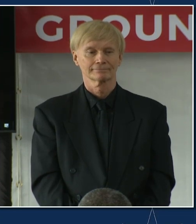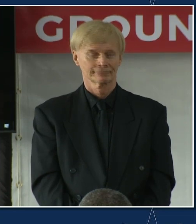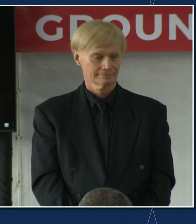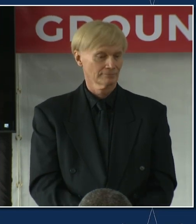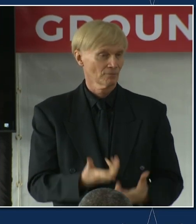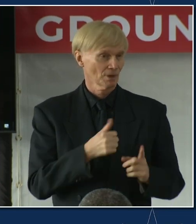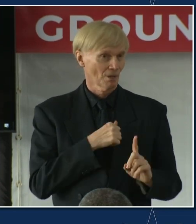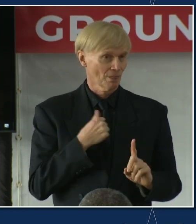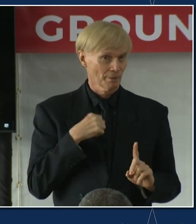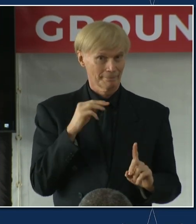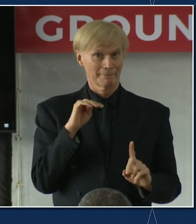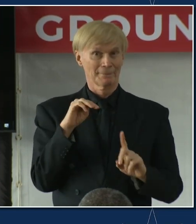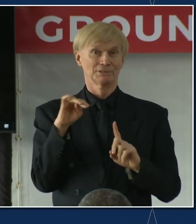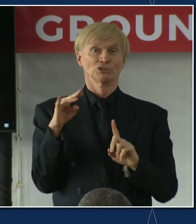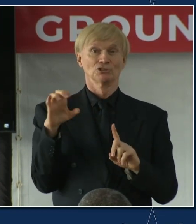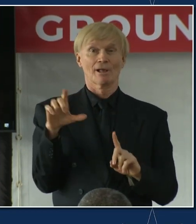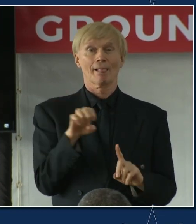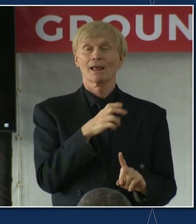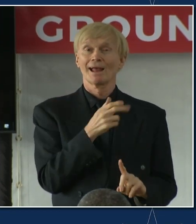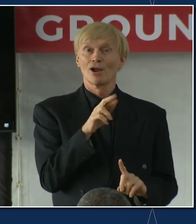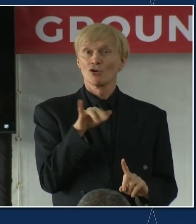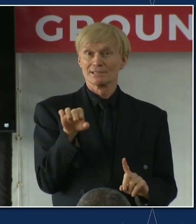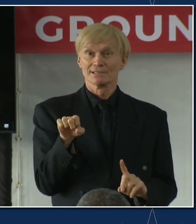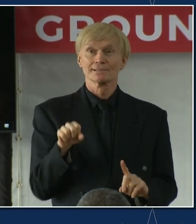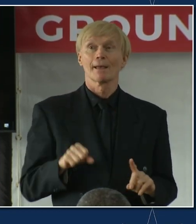To Alderman Michelle Harris,